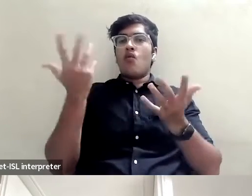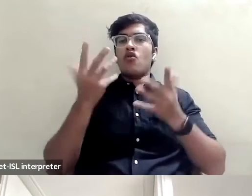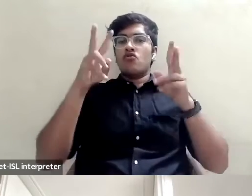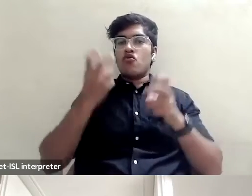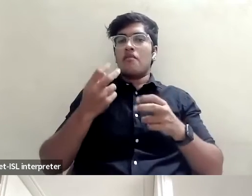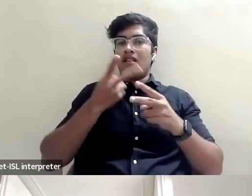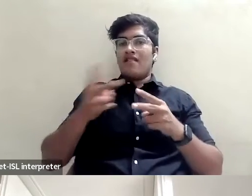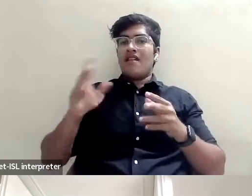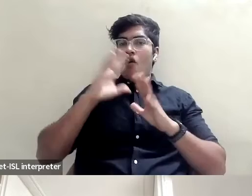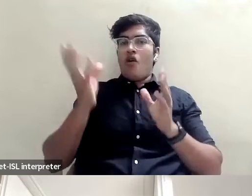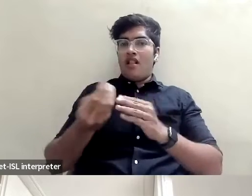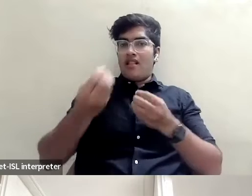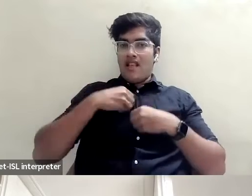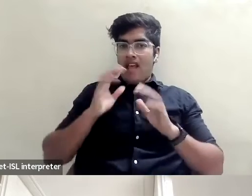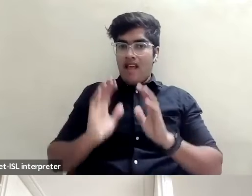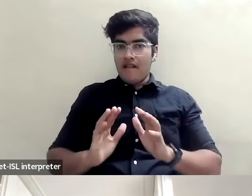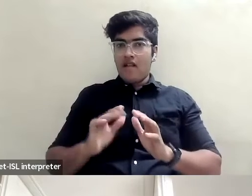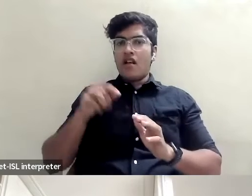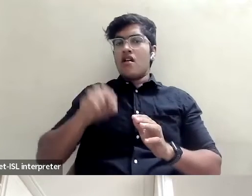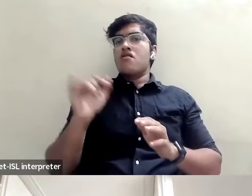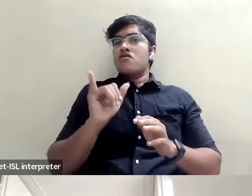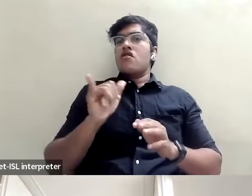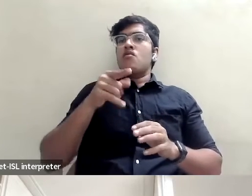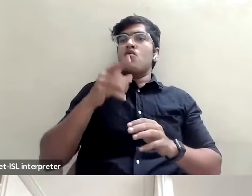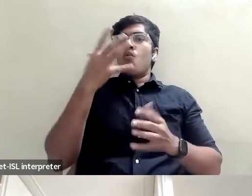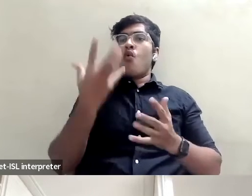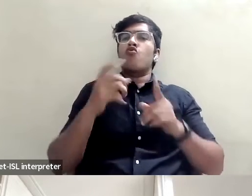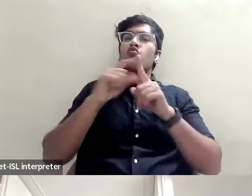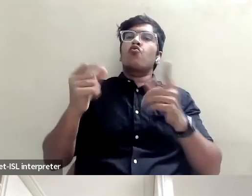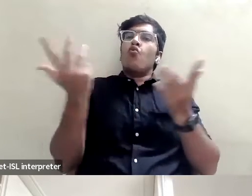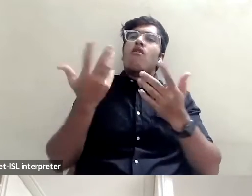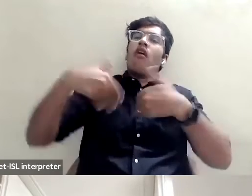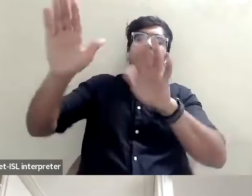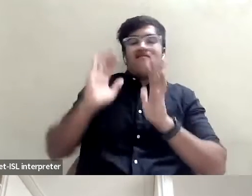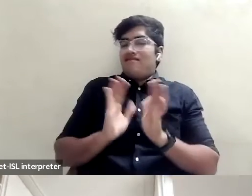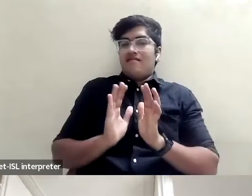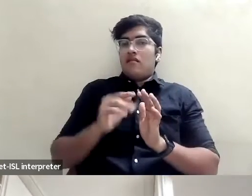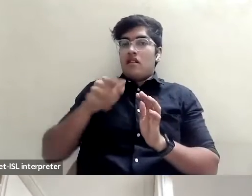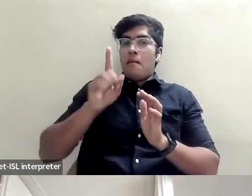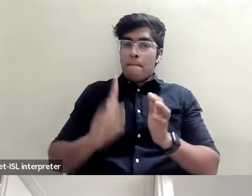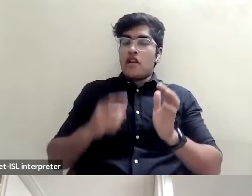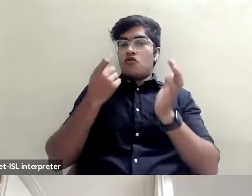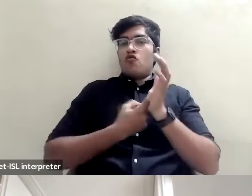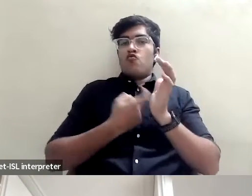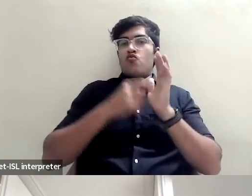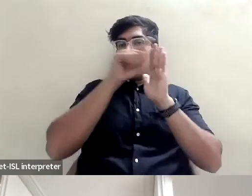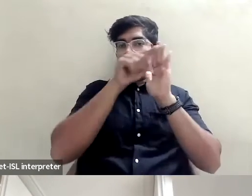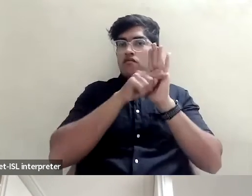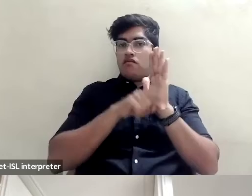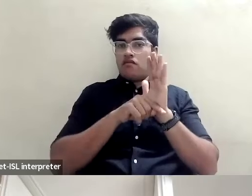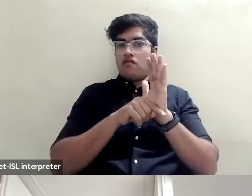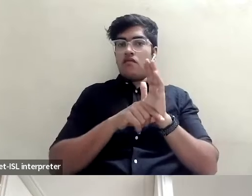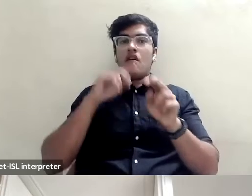not a license for you to experiment on populations and do what you want with kind of the state giving you a thappa and saying